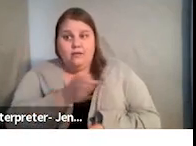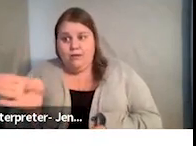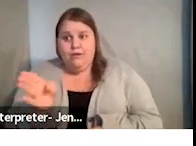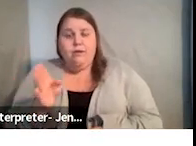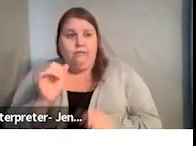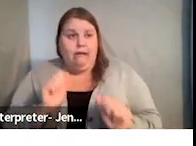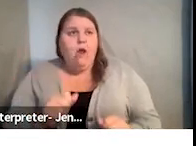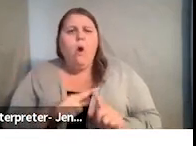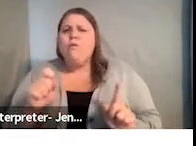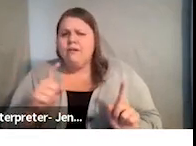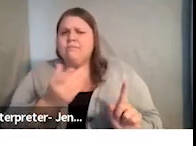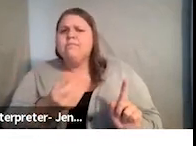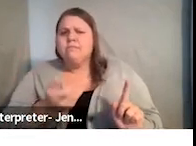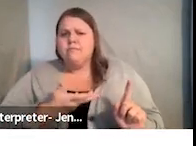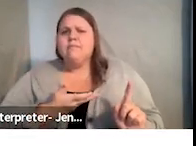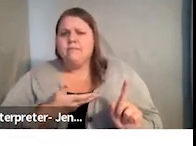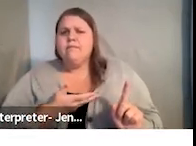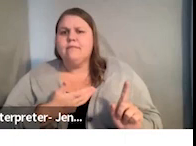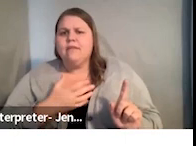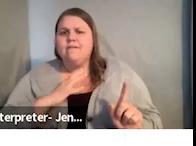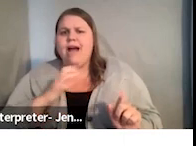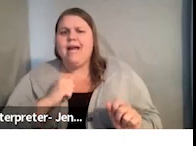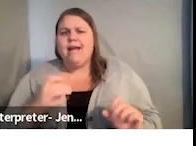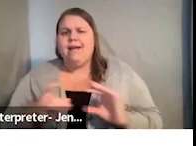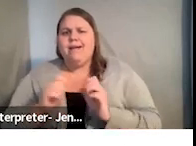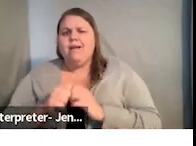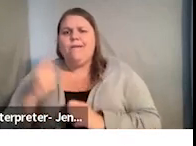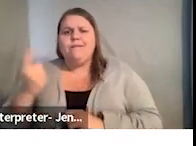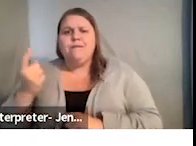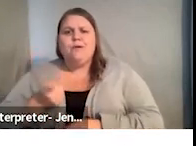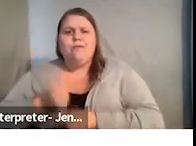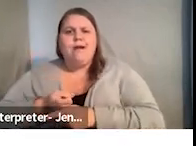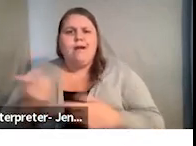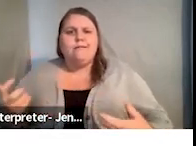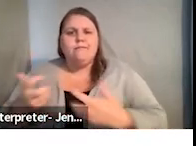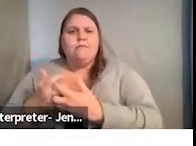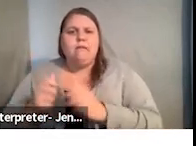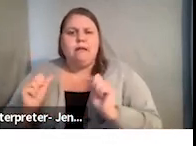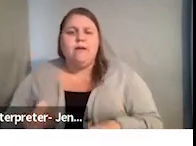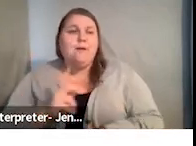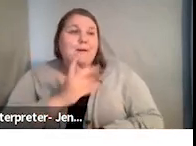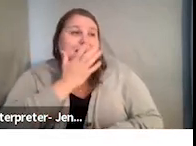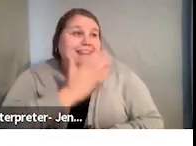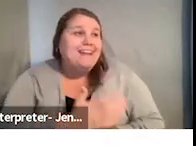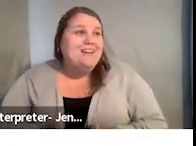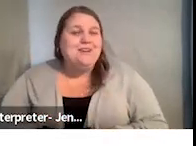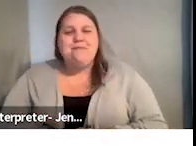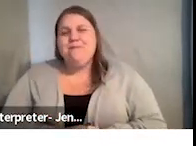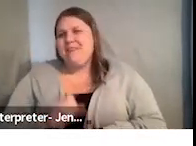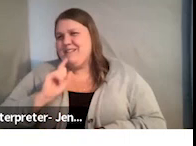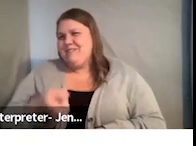direct Yes, them? you can to? direct them to me and then I will make sure I connect them with someone. Okay, good. Thank you.